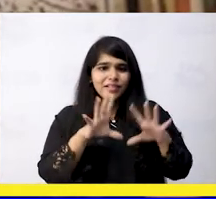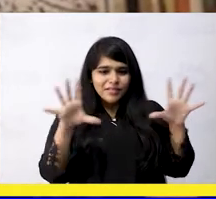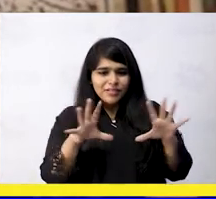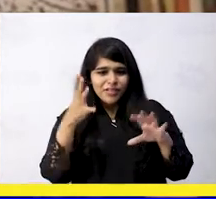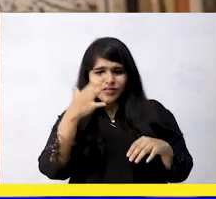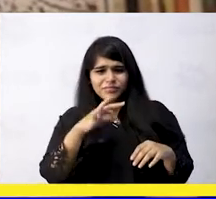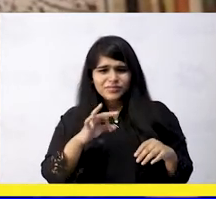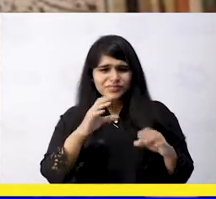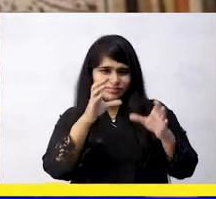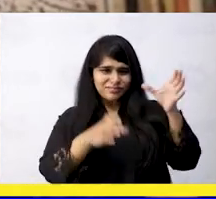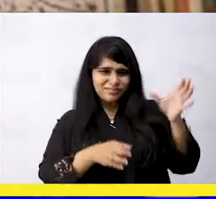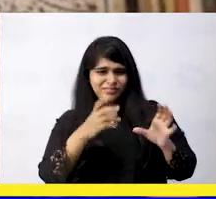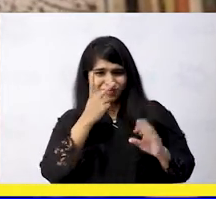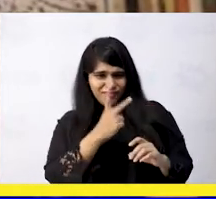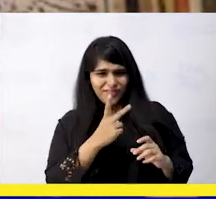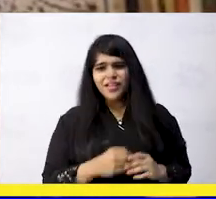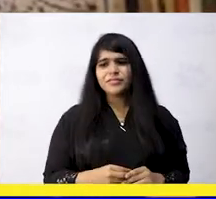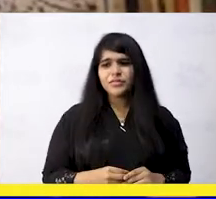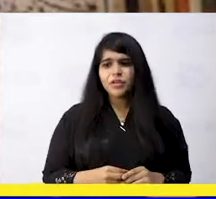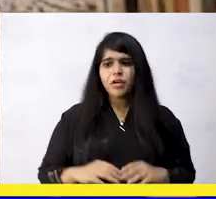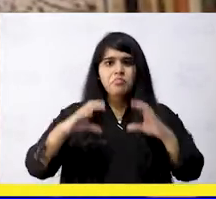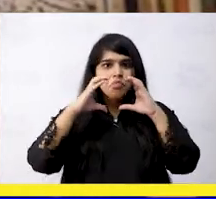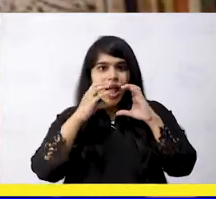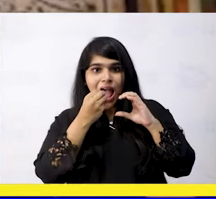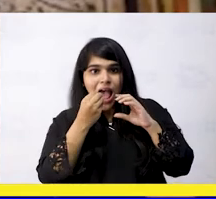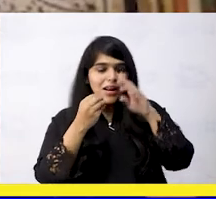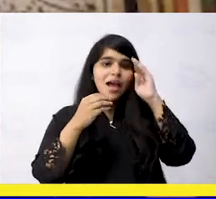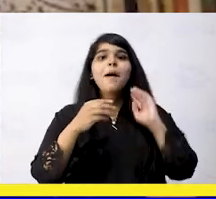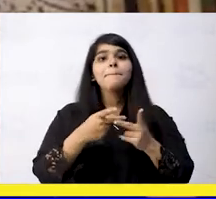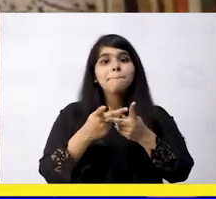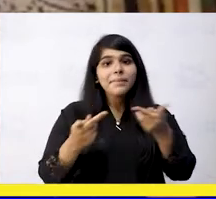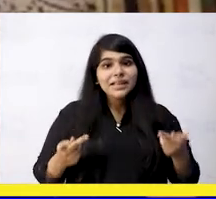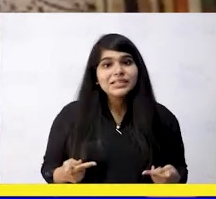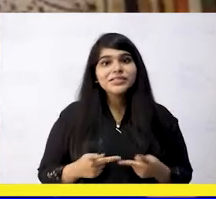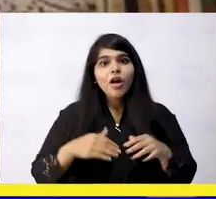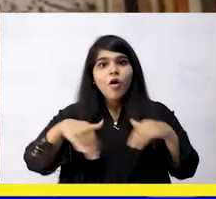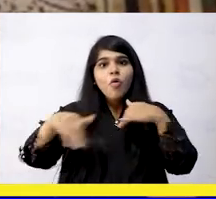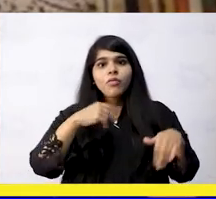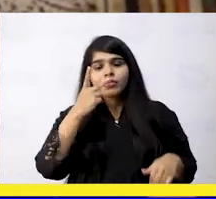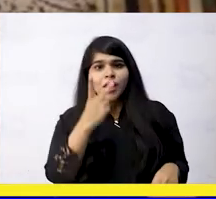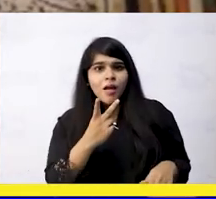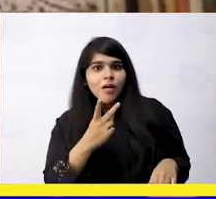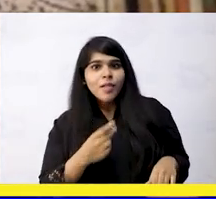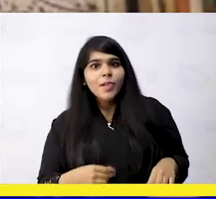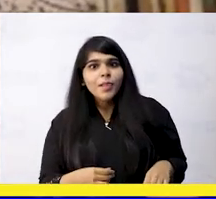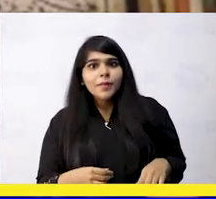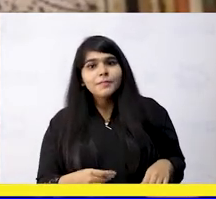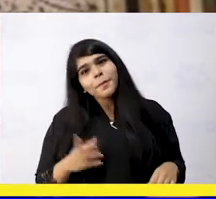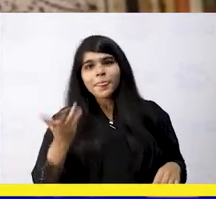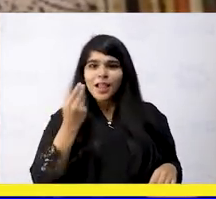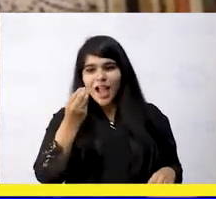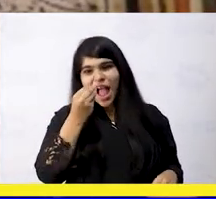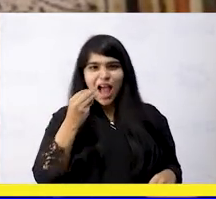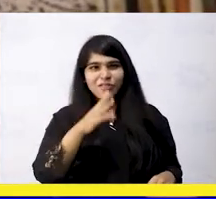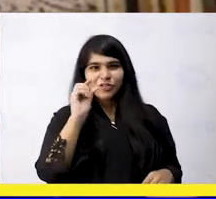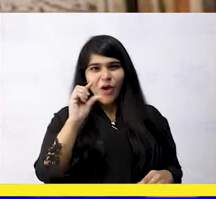one of those trucks that sell burgers and pizza on the road. "Ooh," said